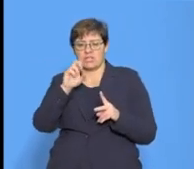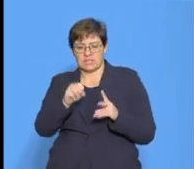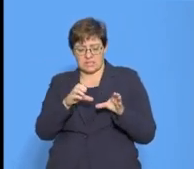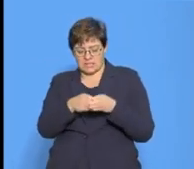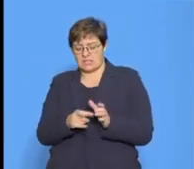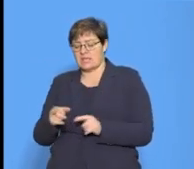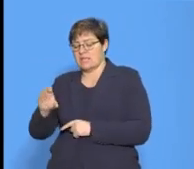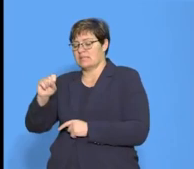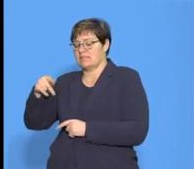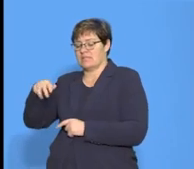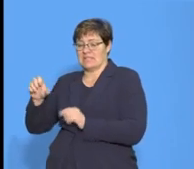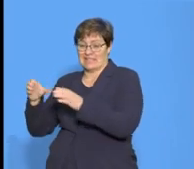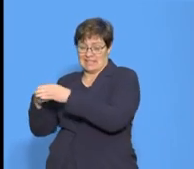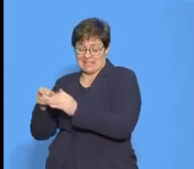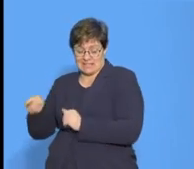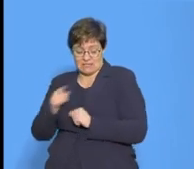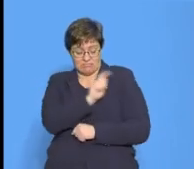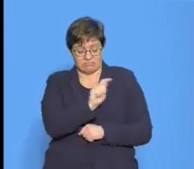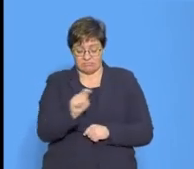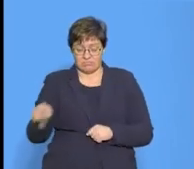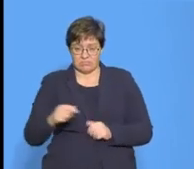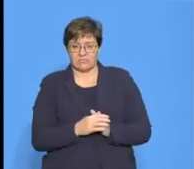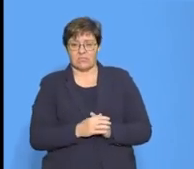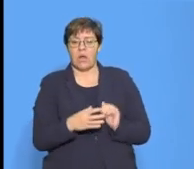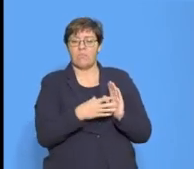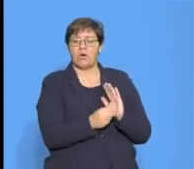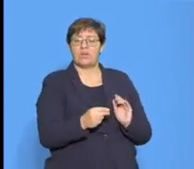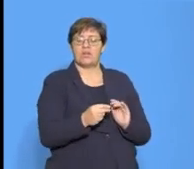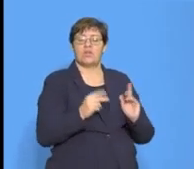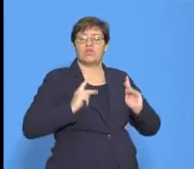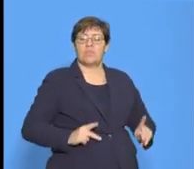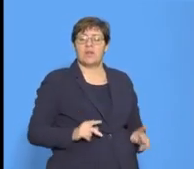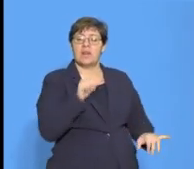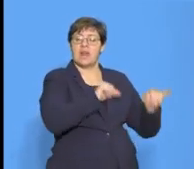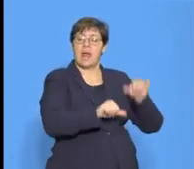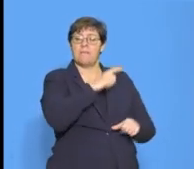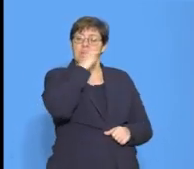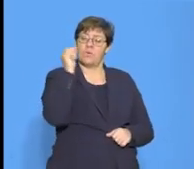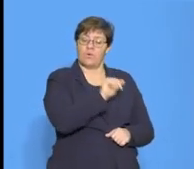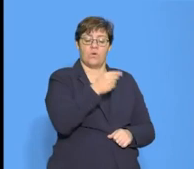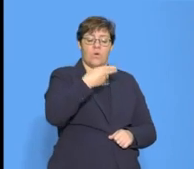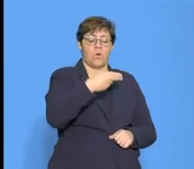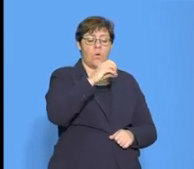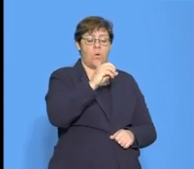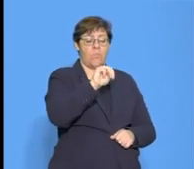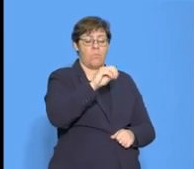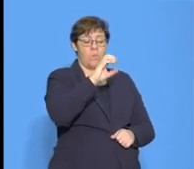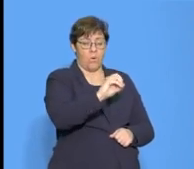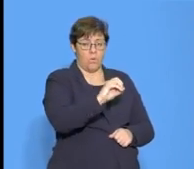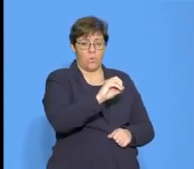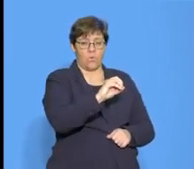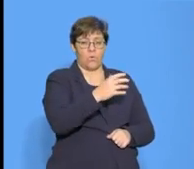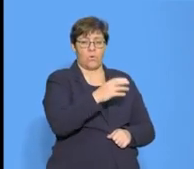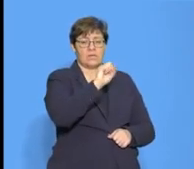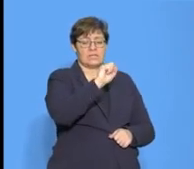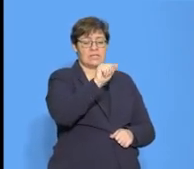and a species. Okay, now modern humans, they have the scientific name. So the scientific name of humans is